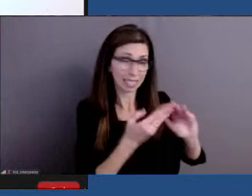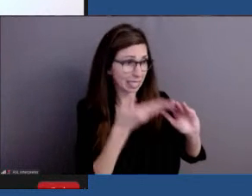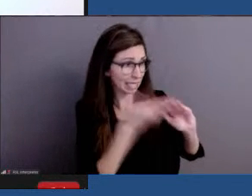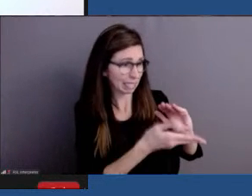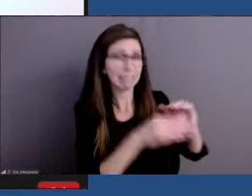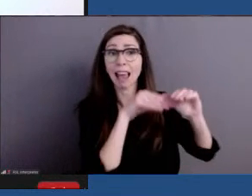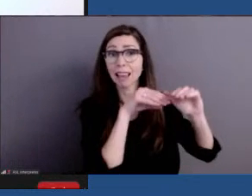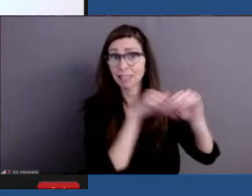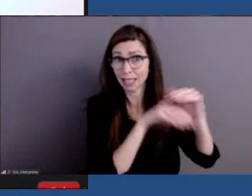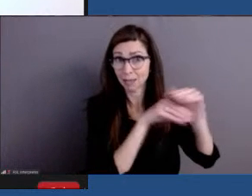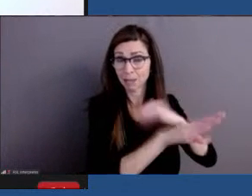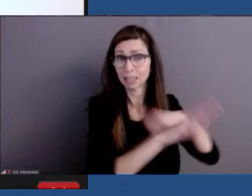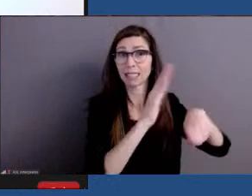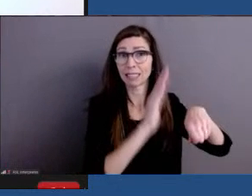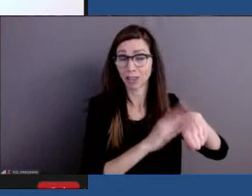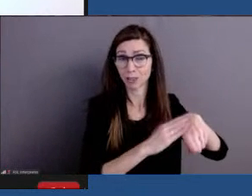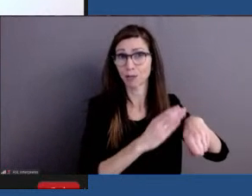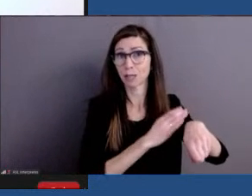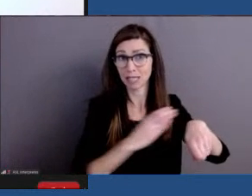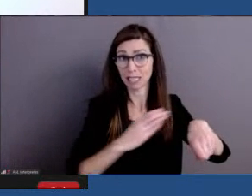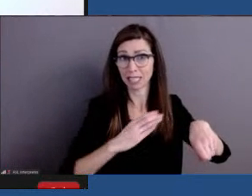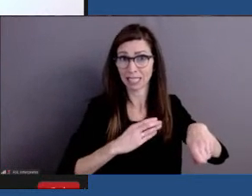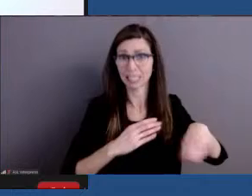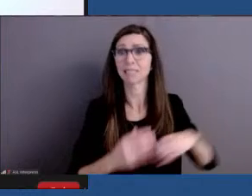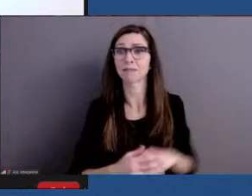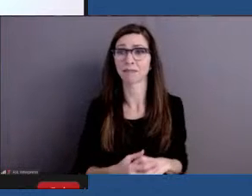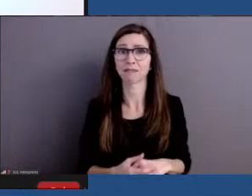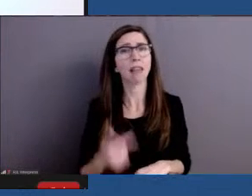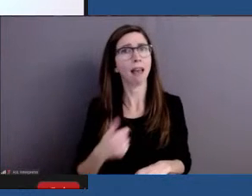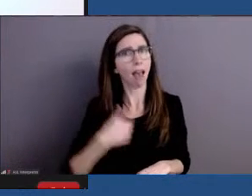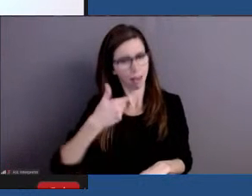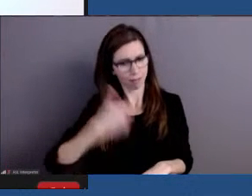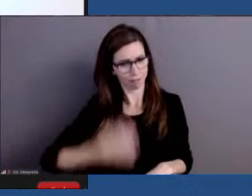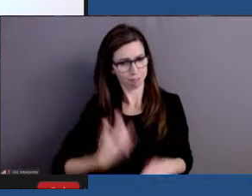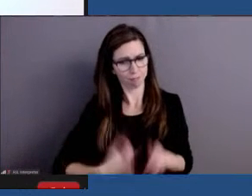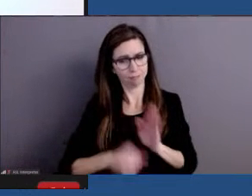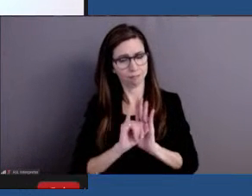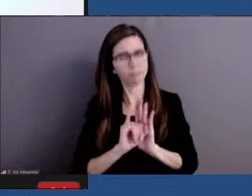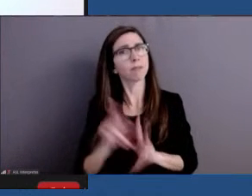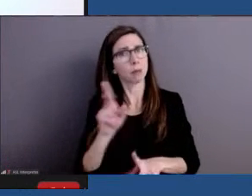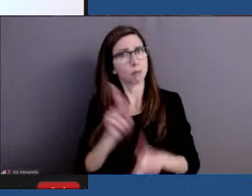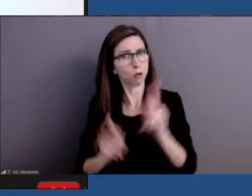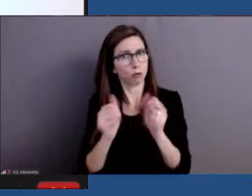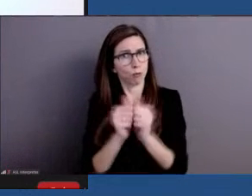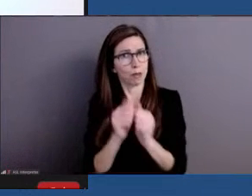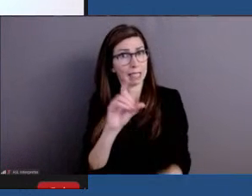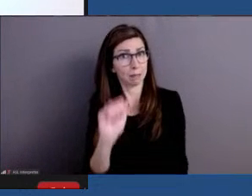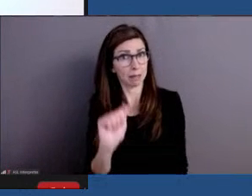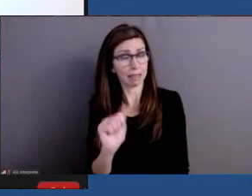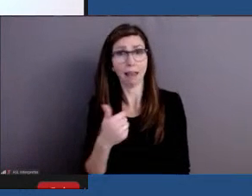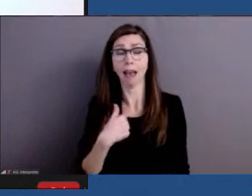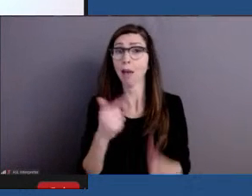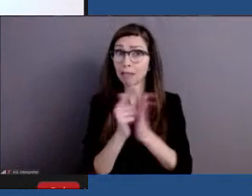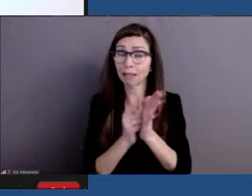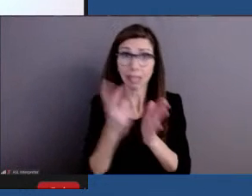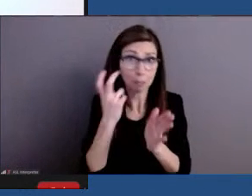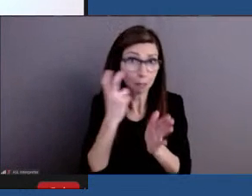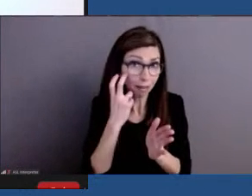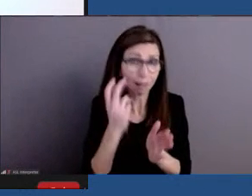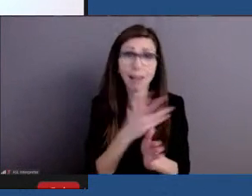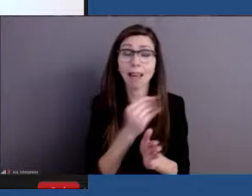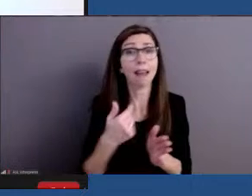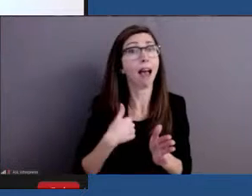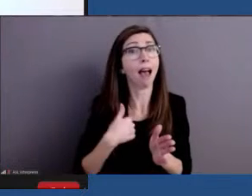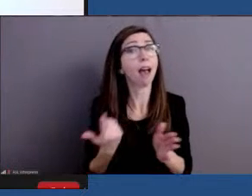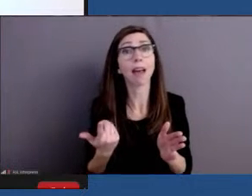Accessibility Advisory Committee. I identify as a person with a disability. I am legally blind, and I navigate the world with the help of